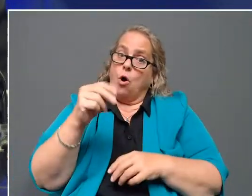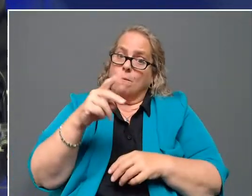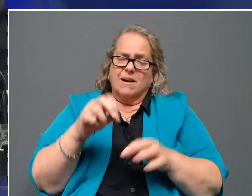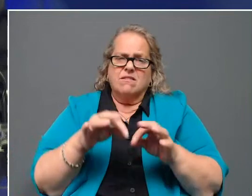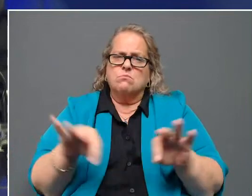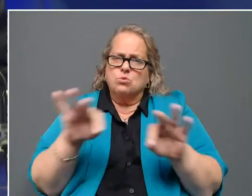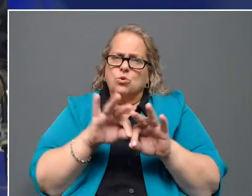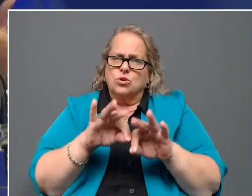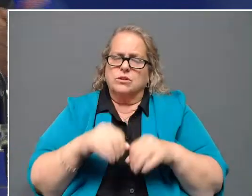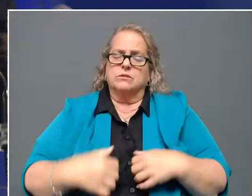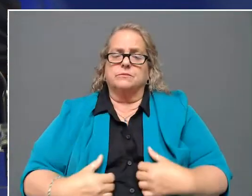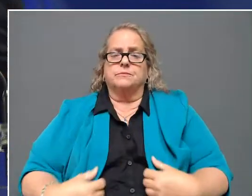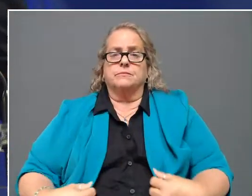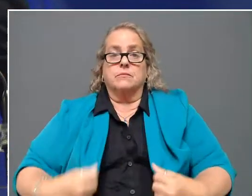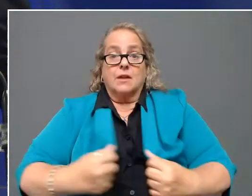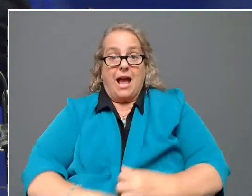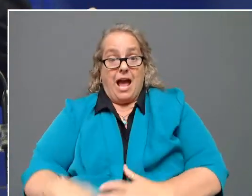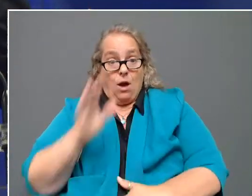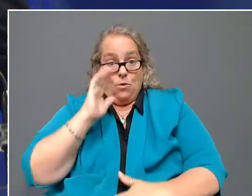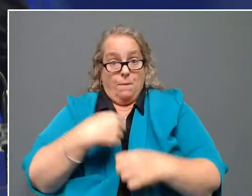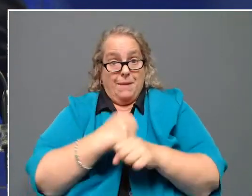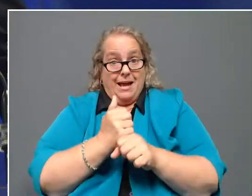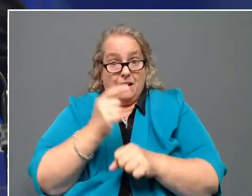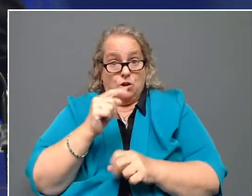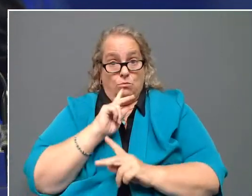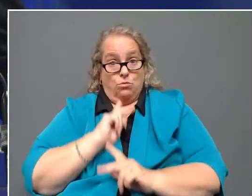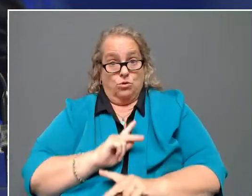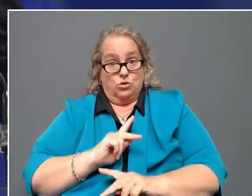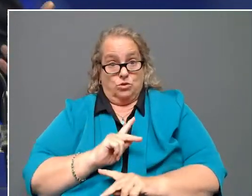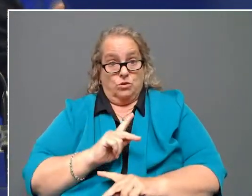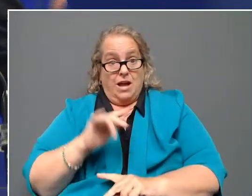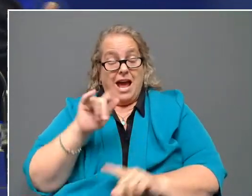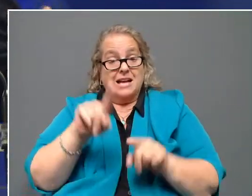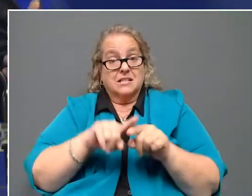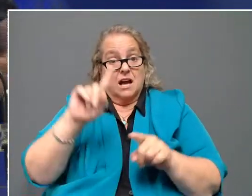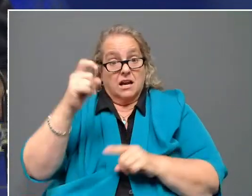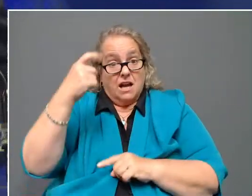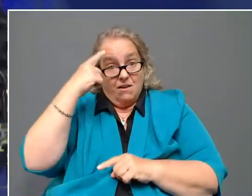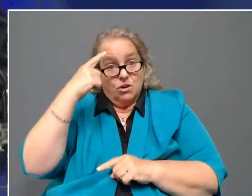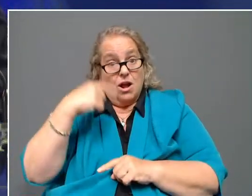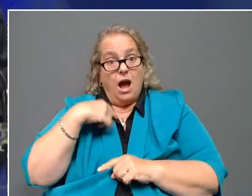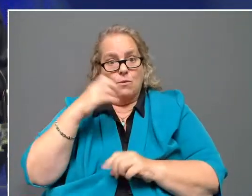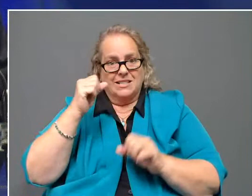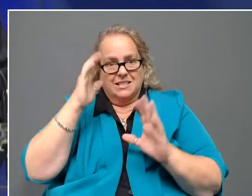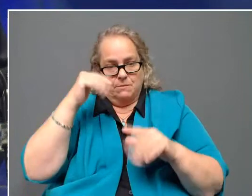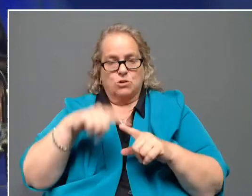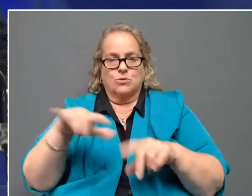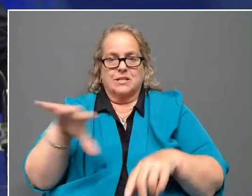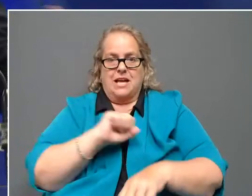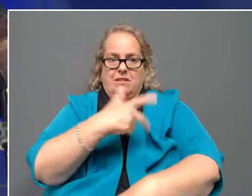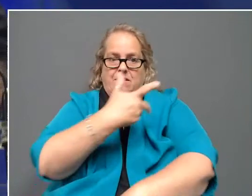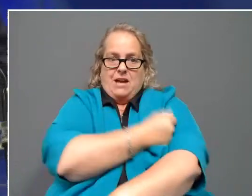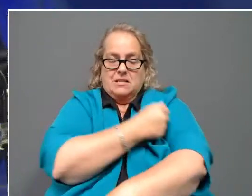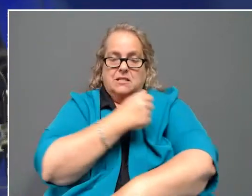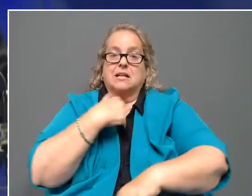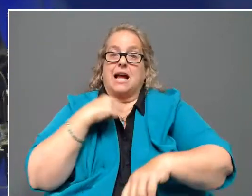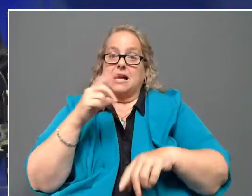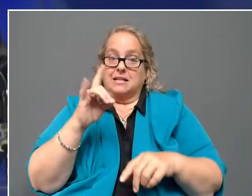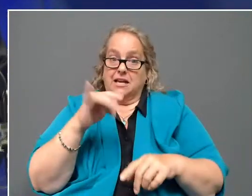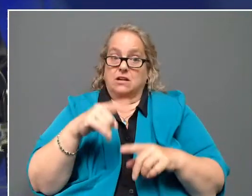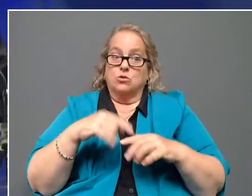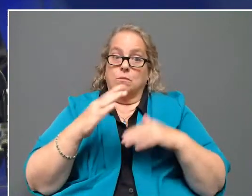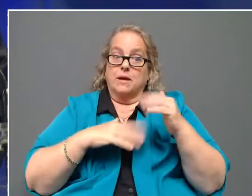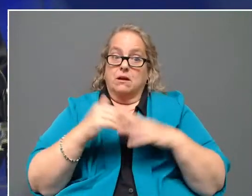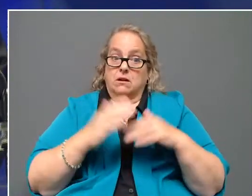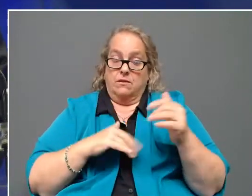minute. As governor, I was probably expected to get that vaccine and to do it in front of everybody to build the confidence. But the day I took it,